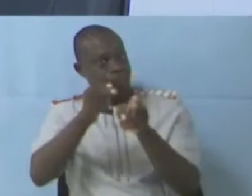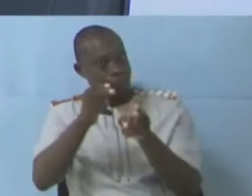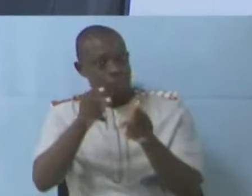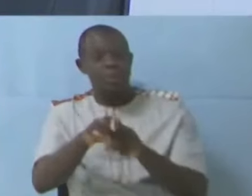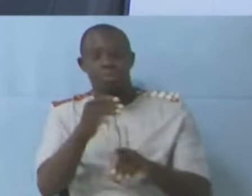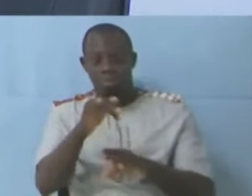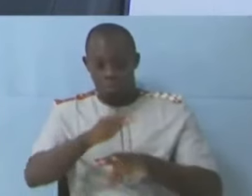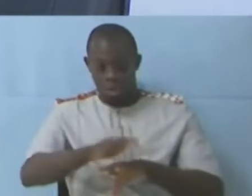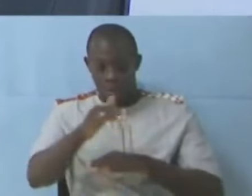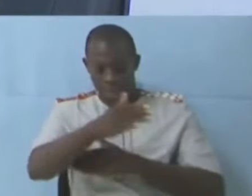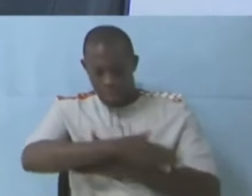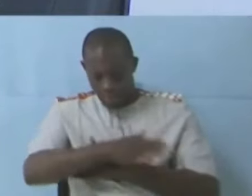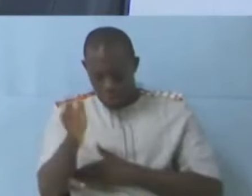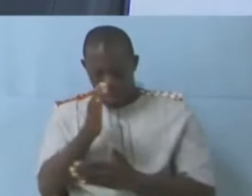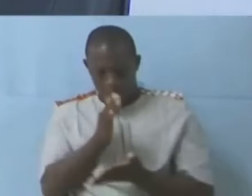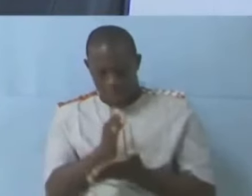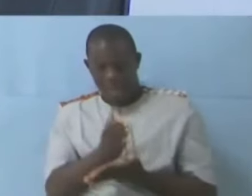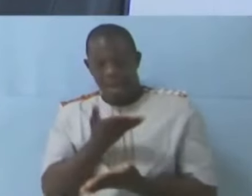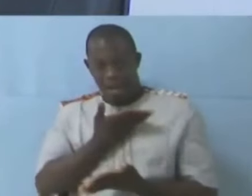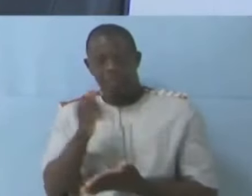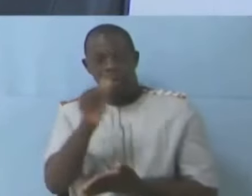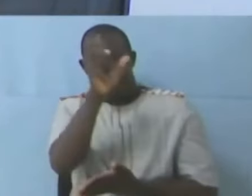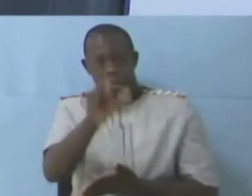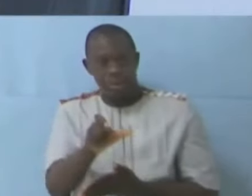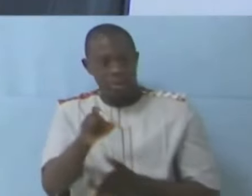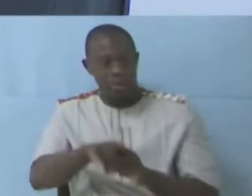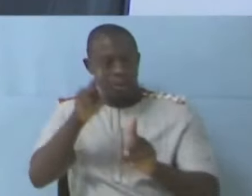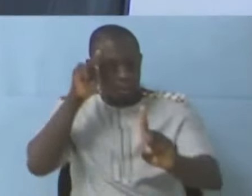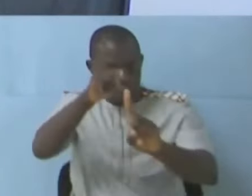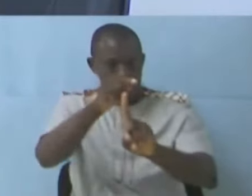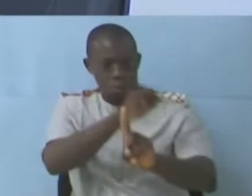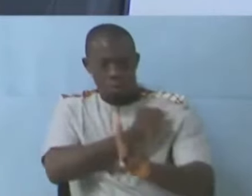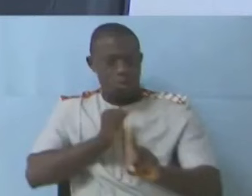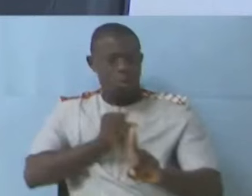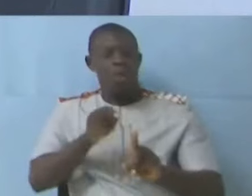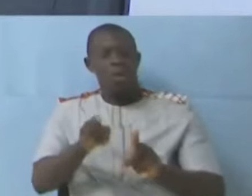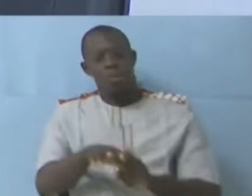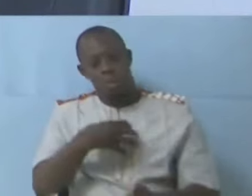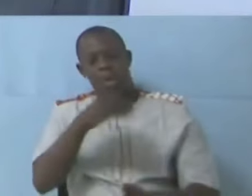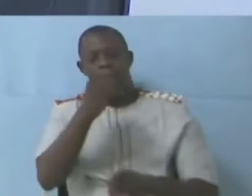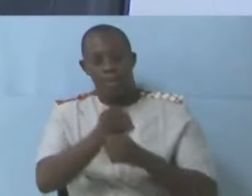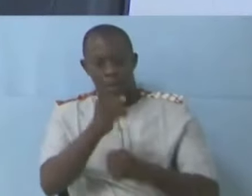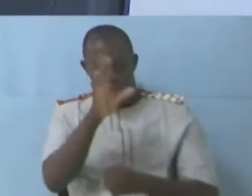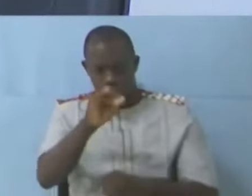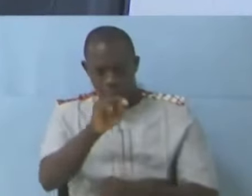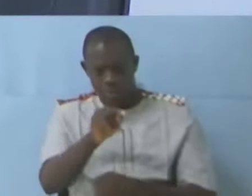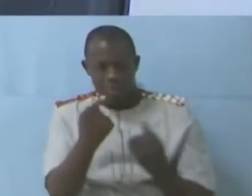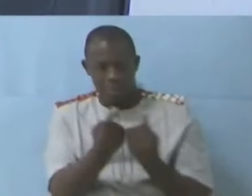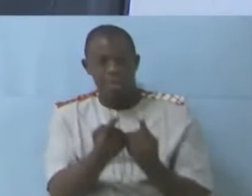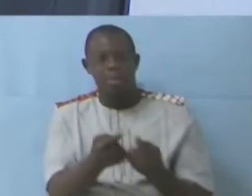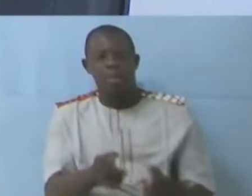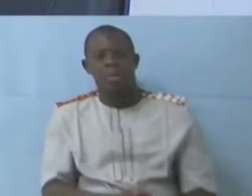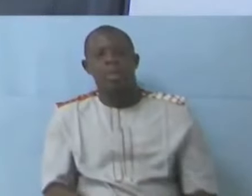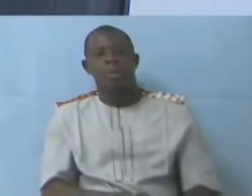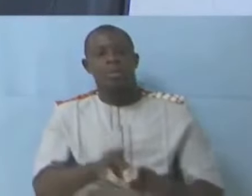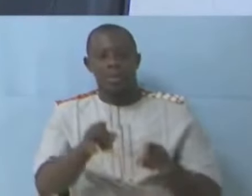there was another who was pointing his muscle at the main entrance to fire. So man sila return on one force shot mon